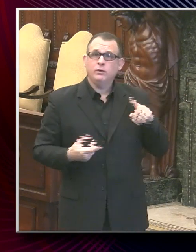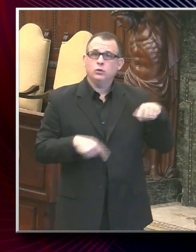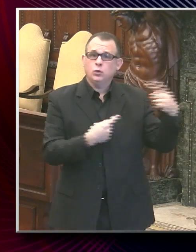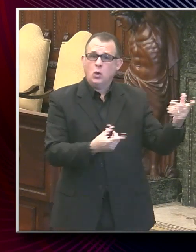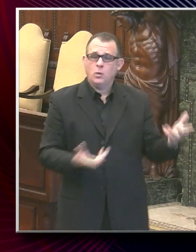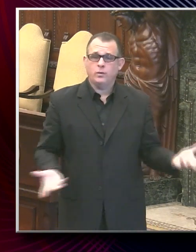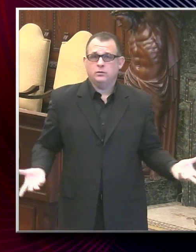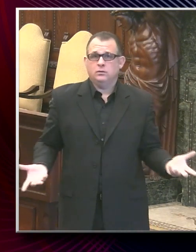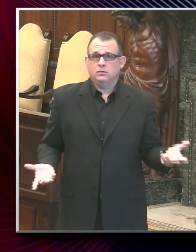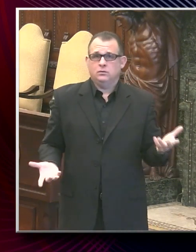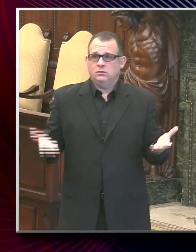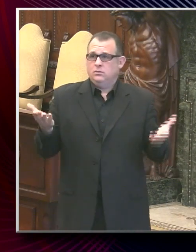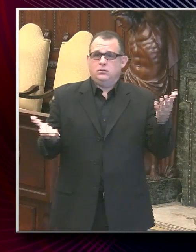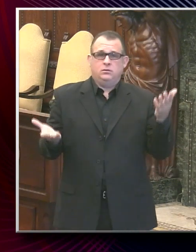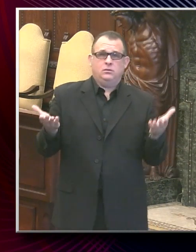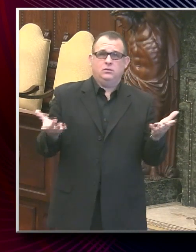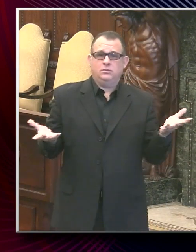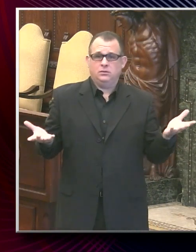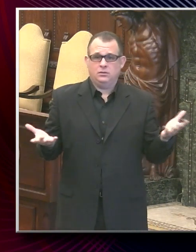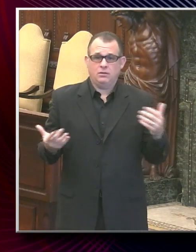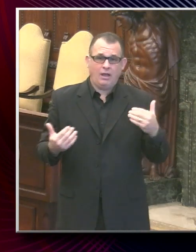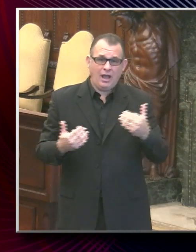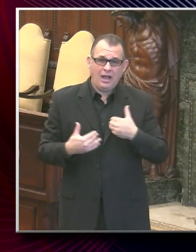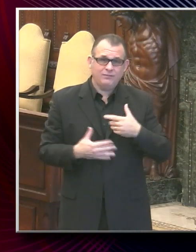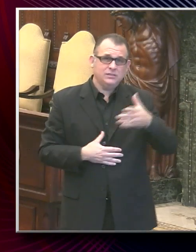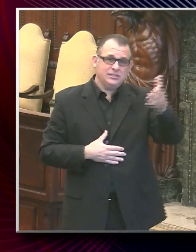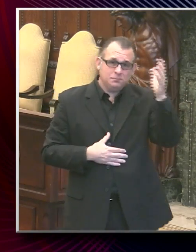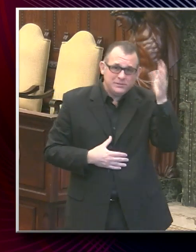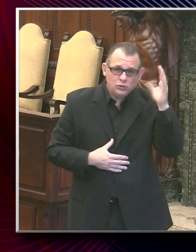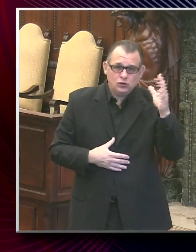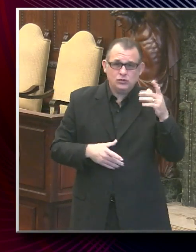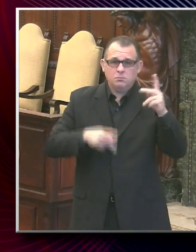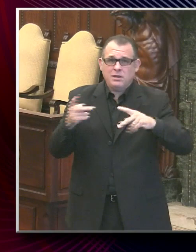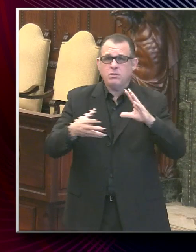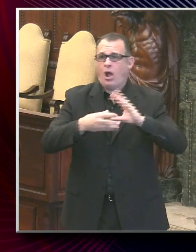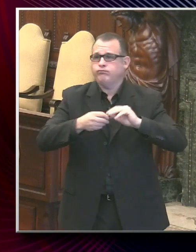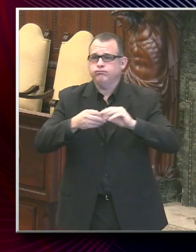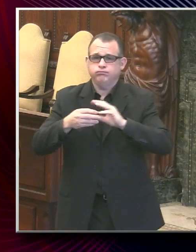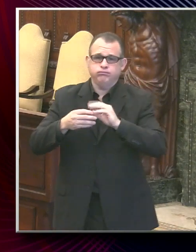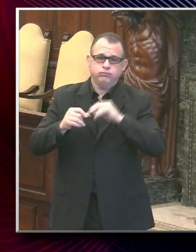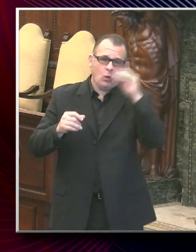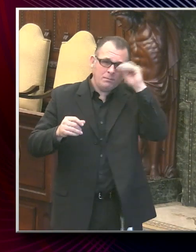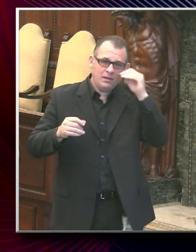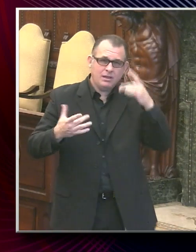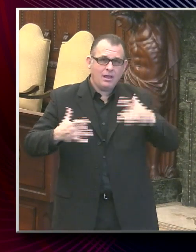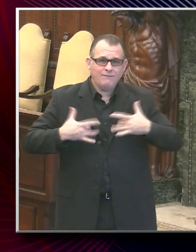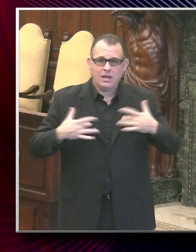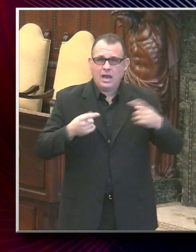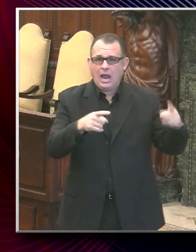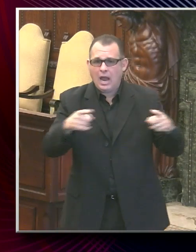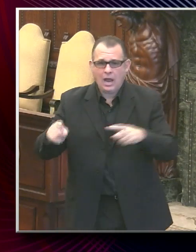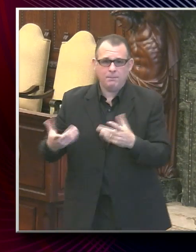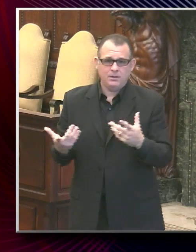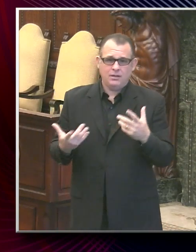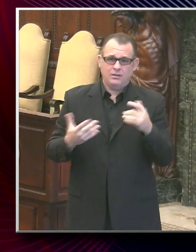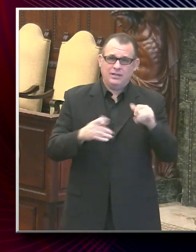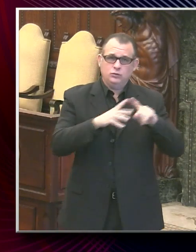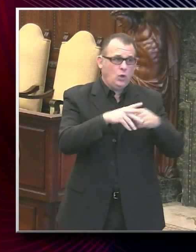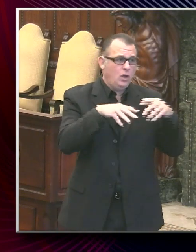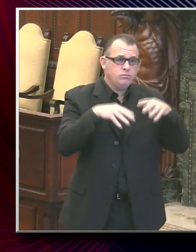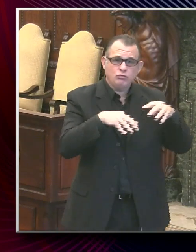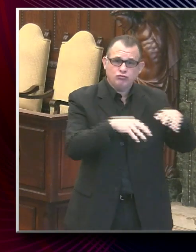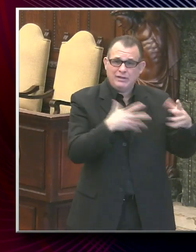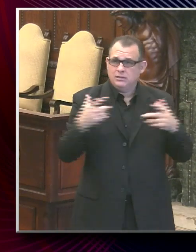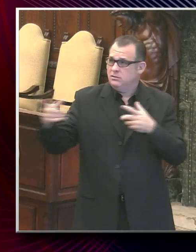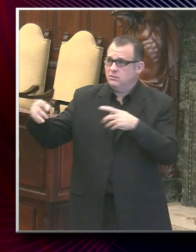They have speeches or things that people say there. They have an event, and then they start moving. If we don't know where